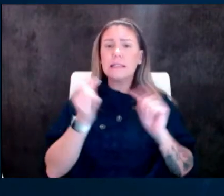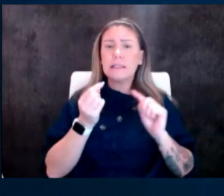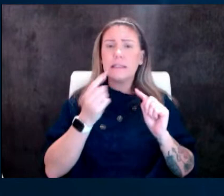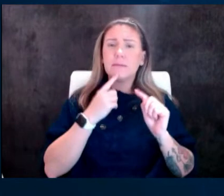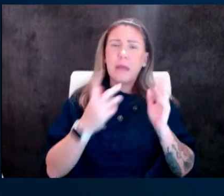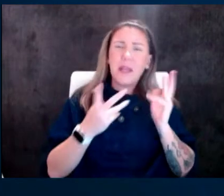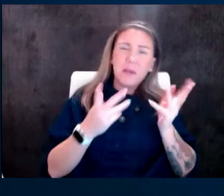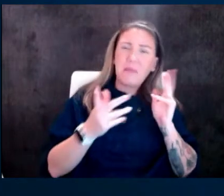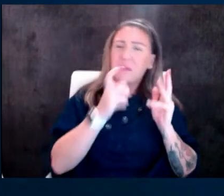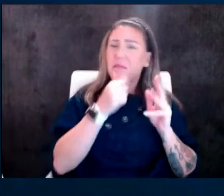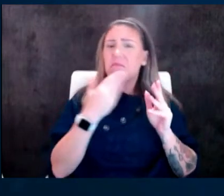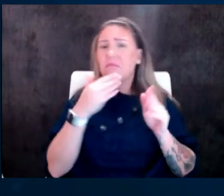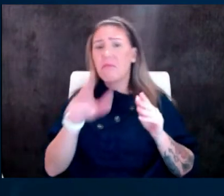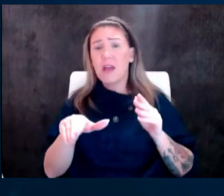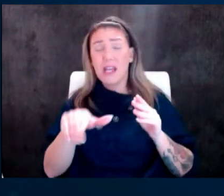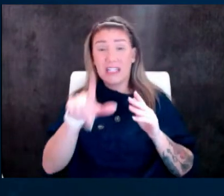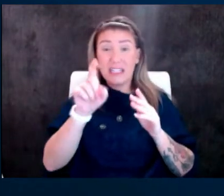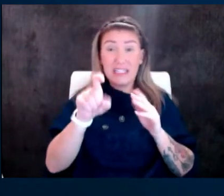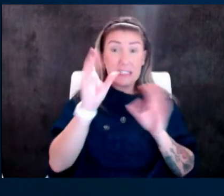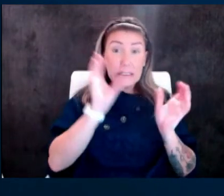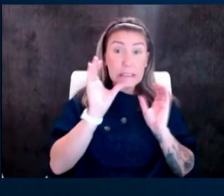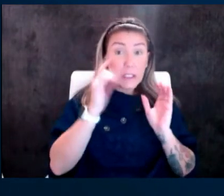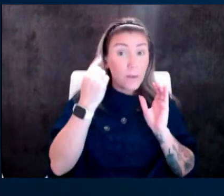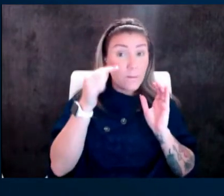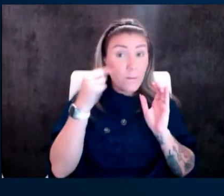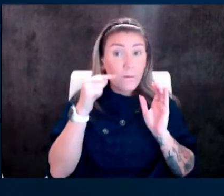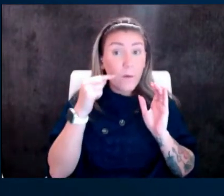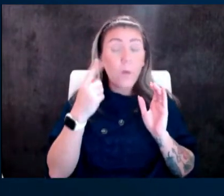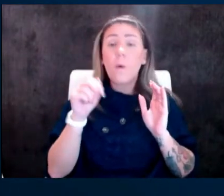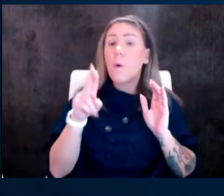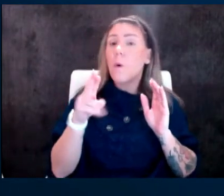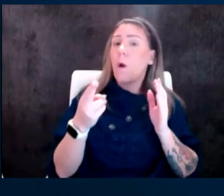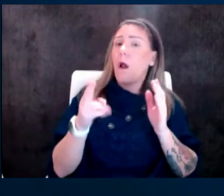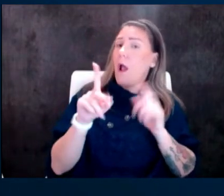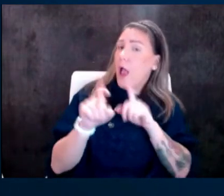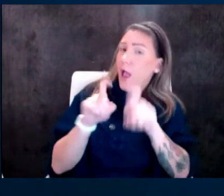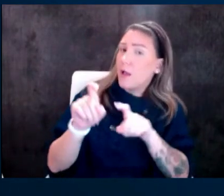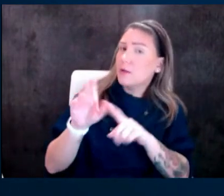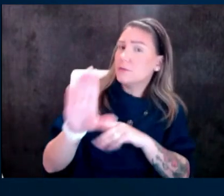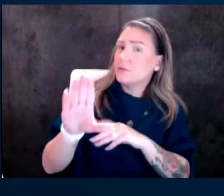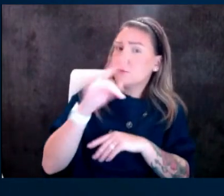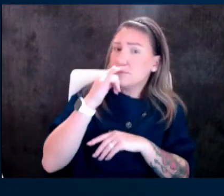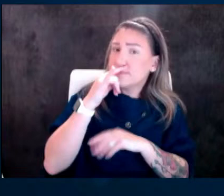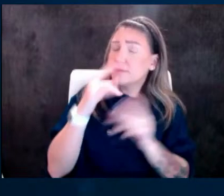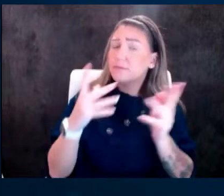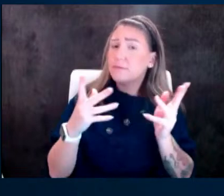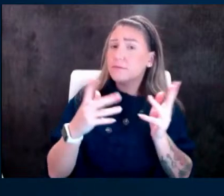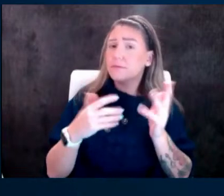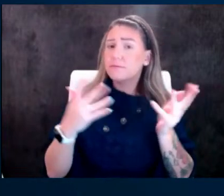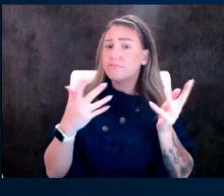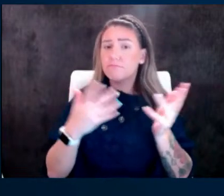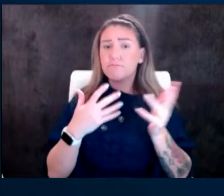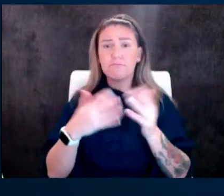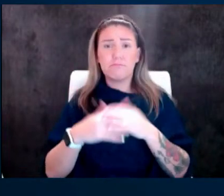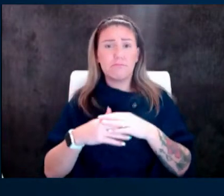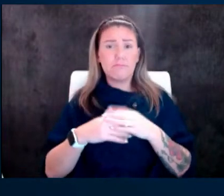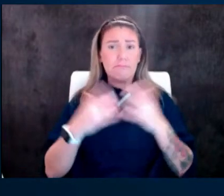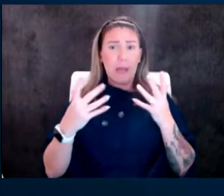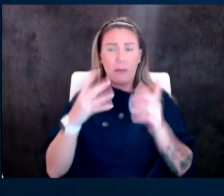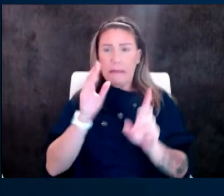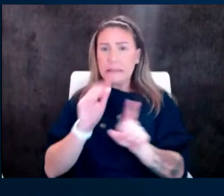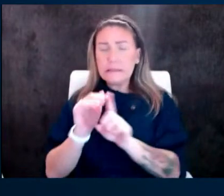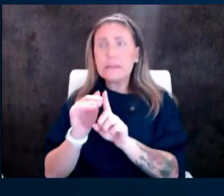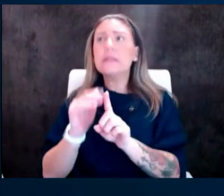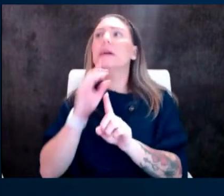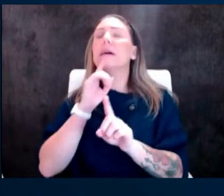anything that parents should be looking for or asking their kid that might alert them that they need more